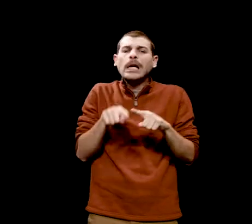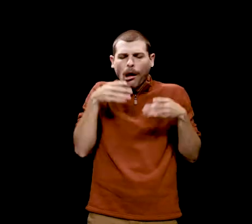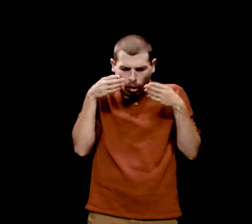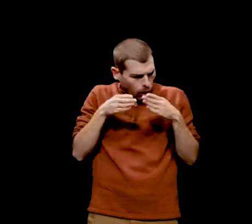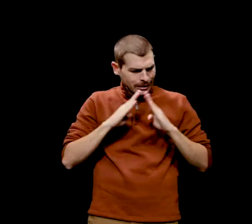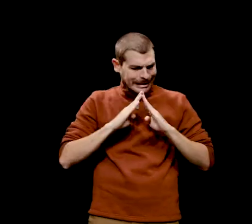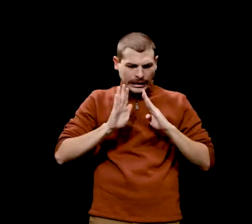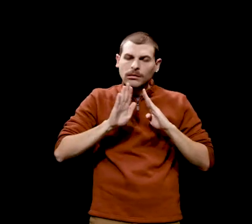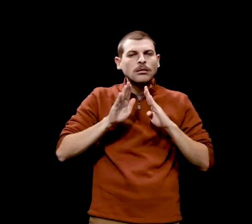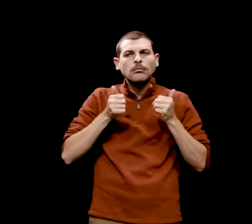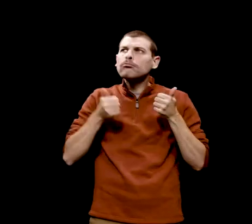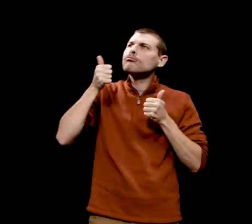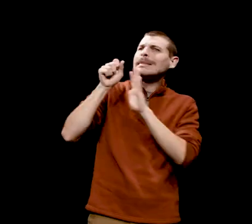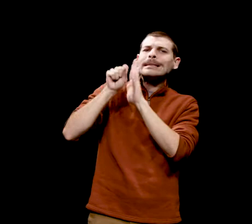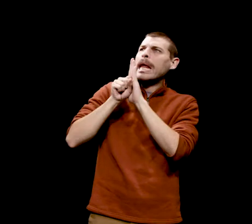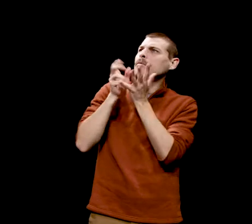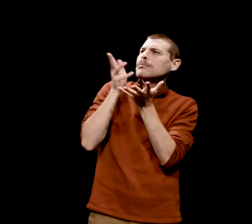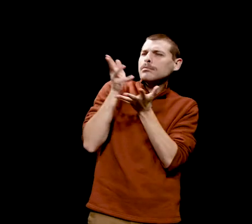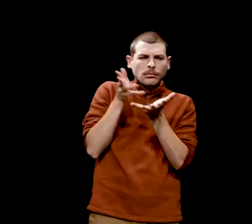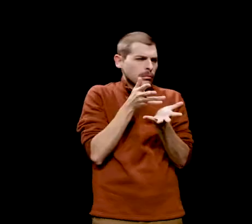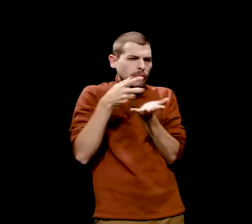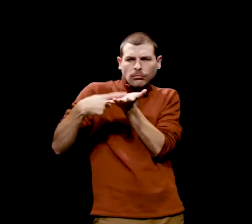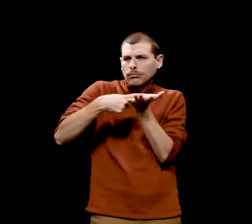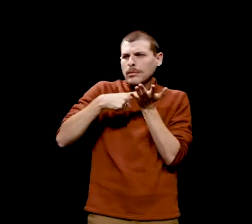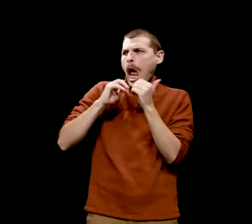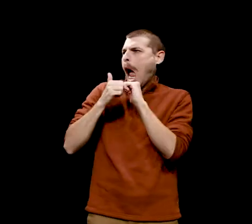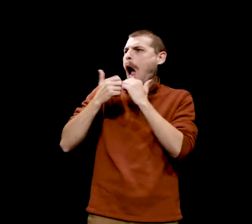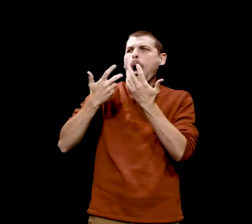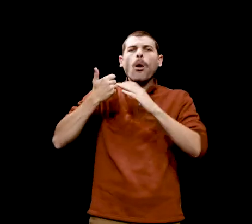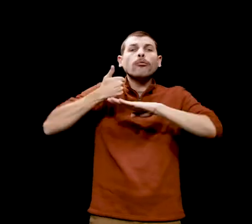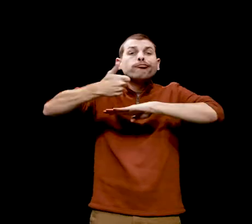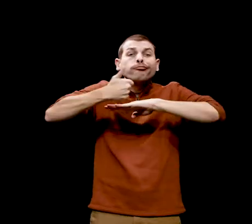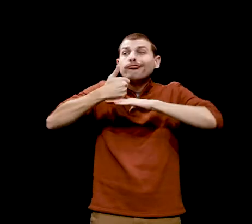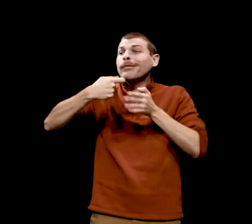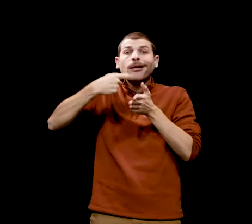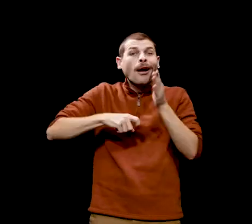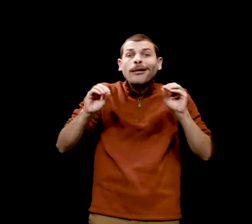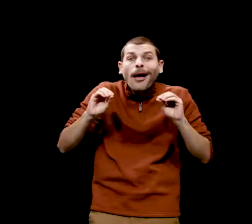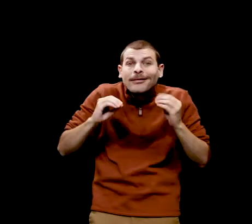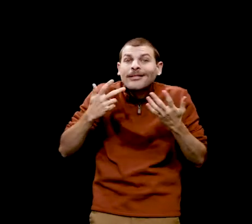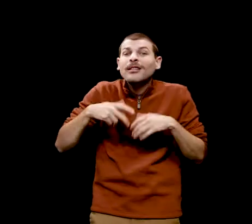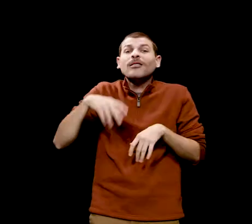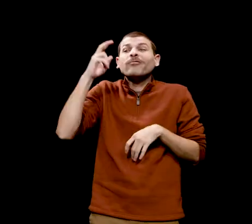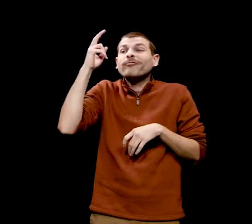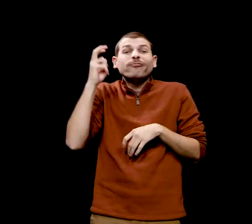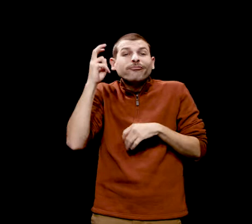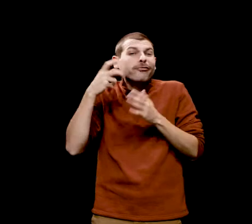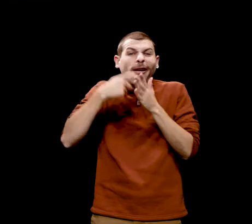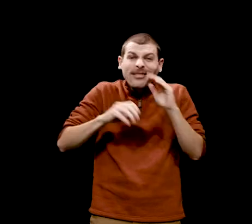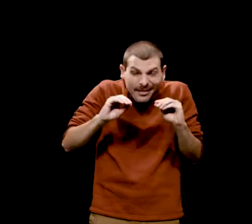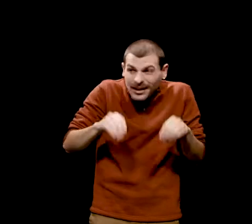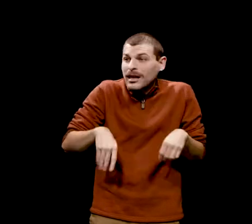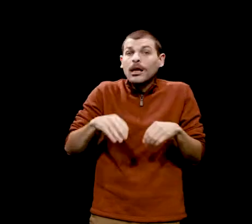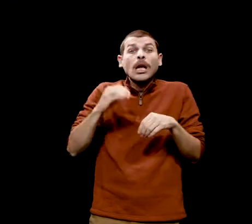get access to fareless transit? Can we work on making sure people are shored up through the eviction